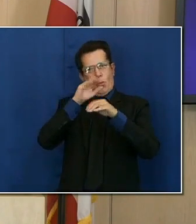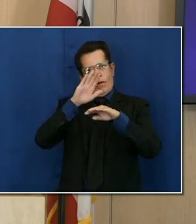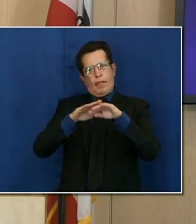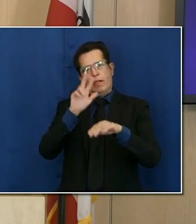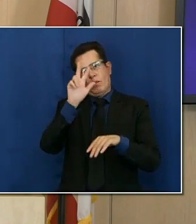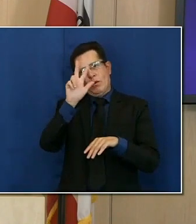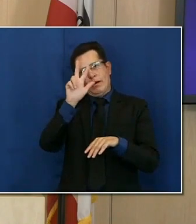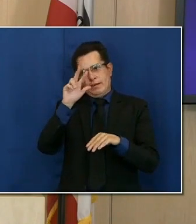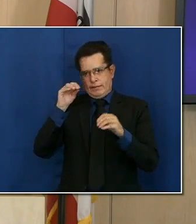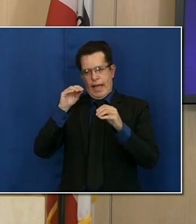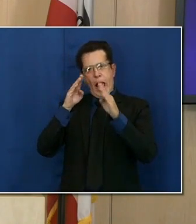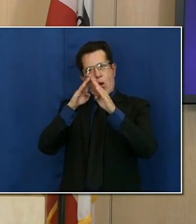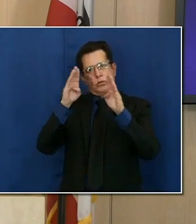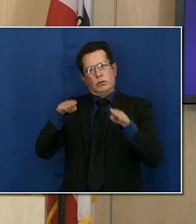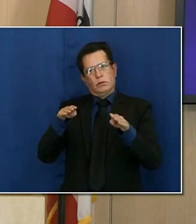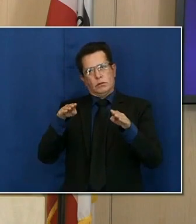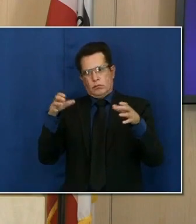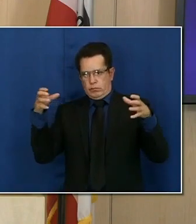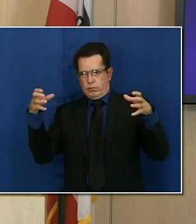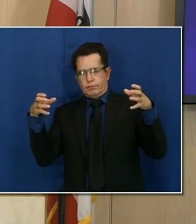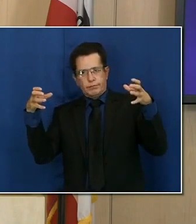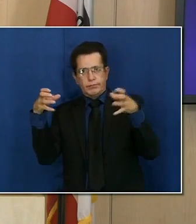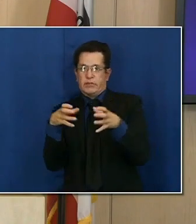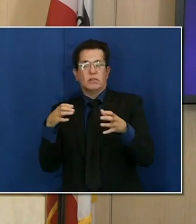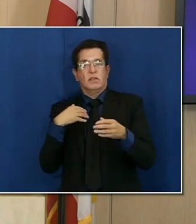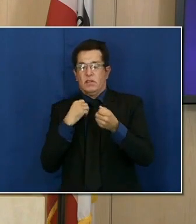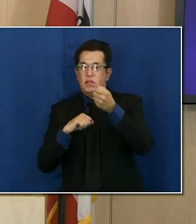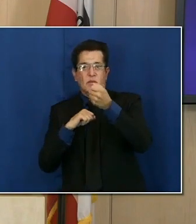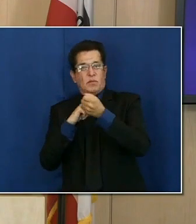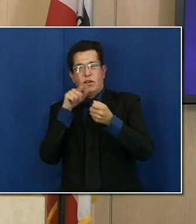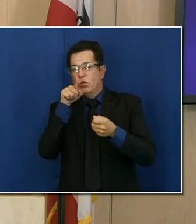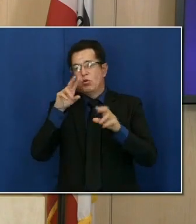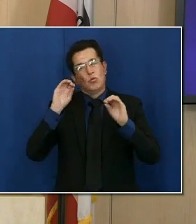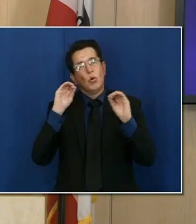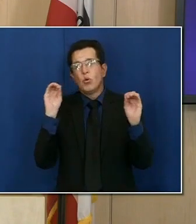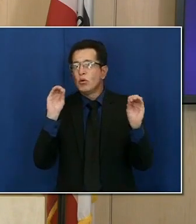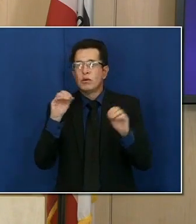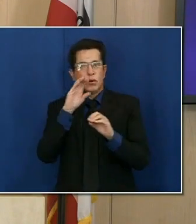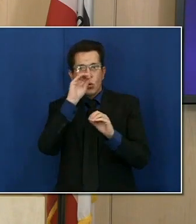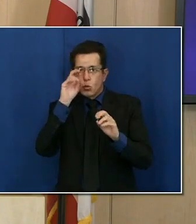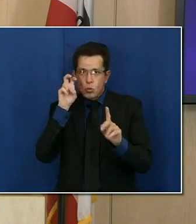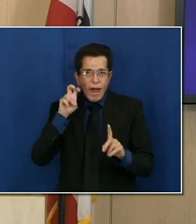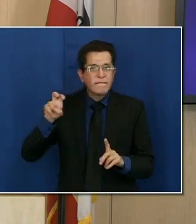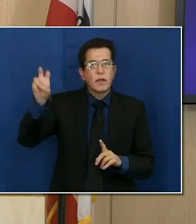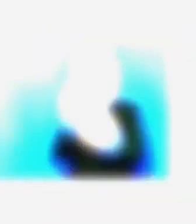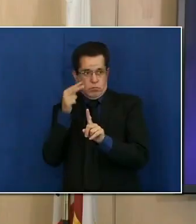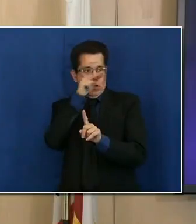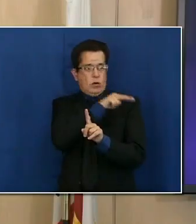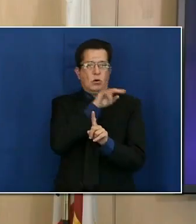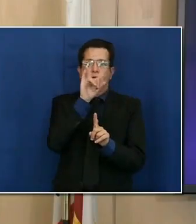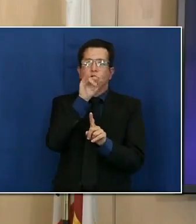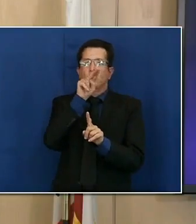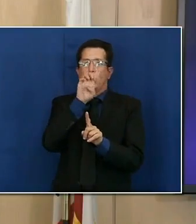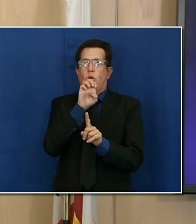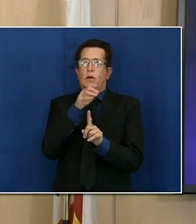households. I would strongly encourage you not to travel out of state.